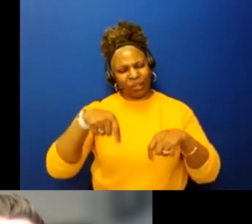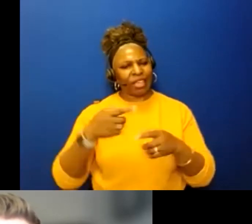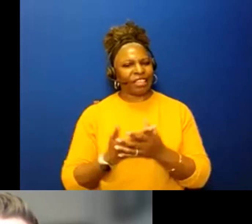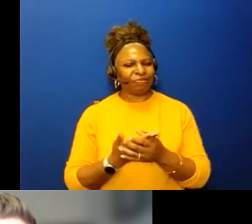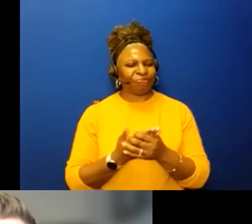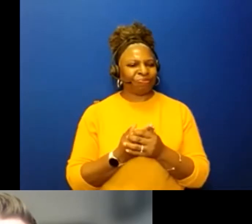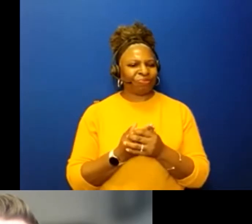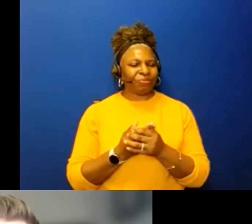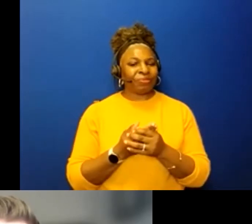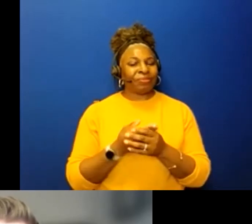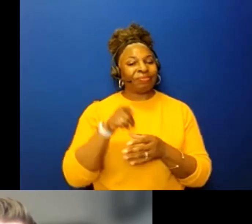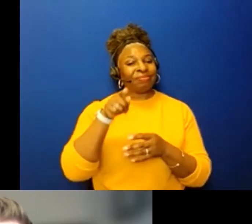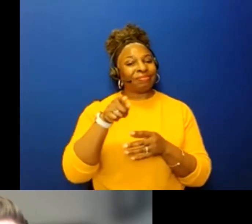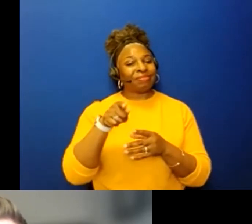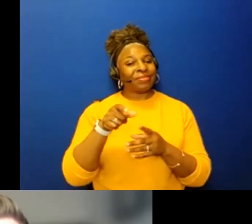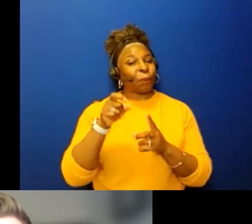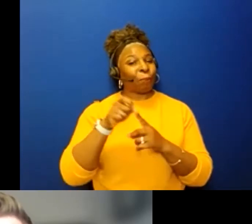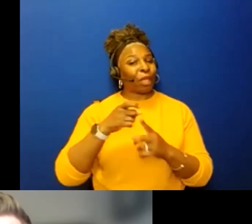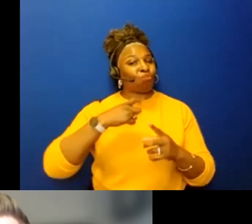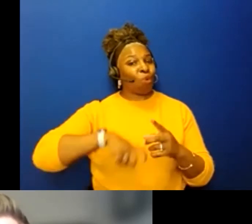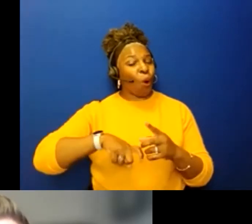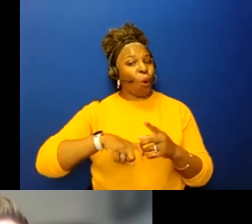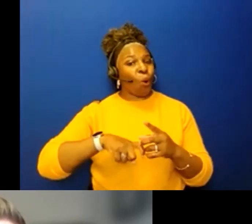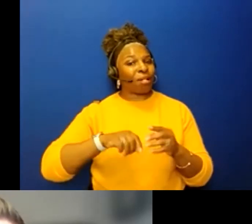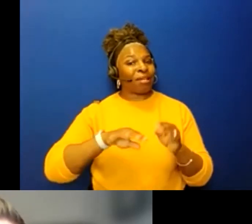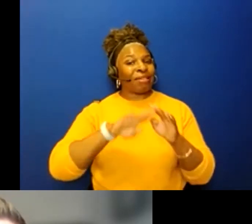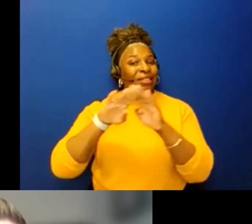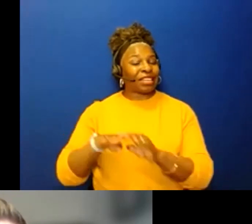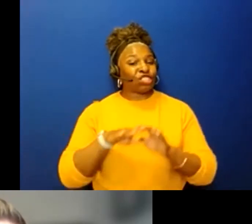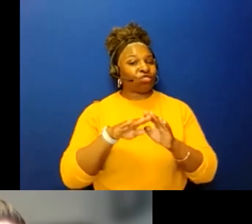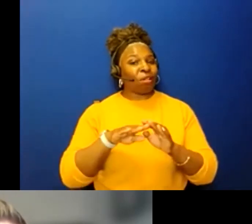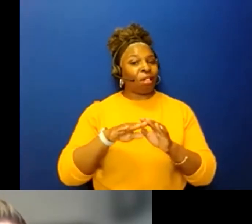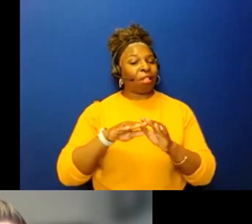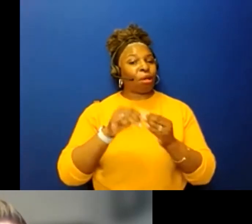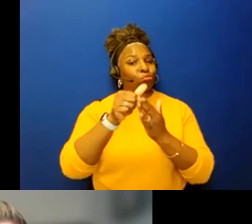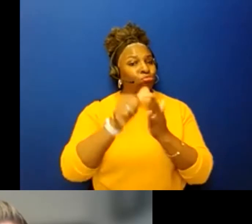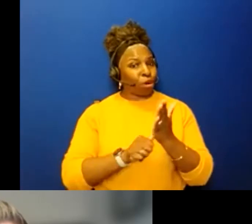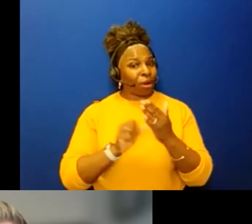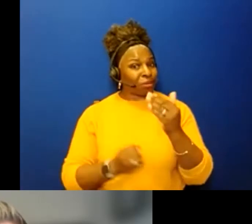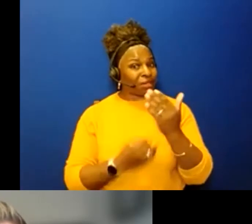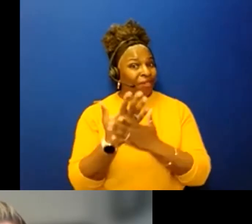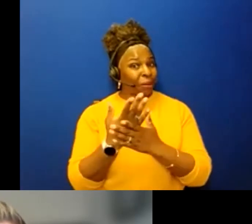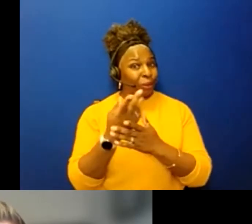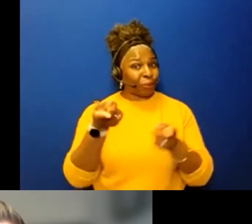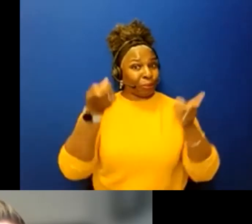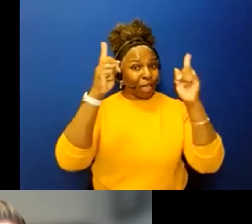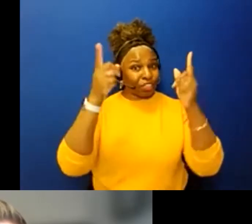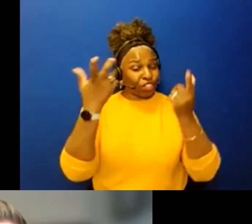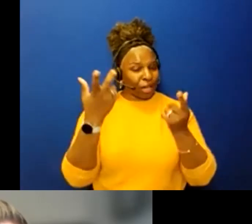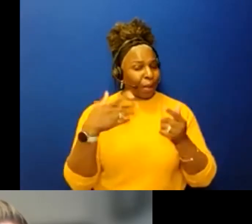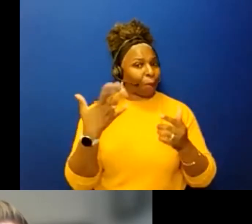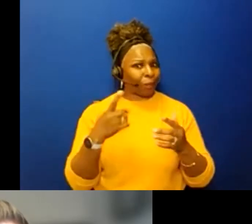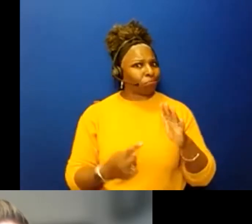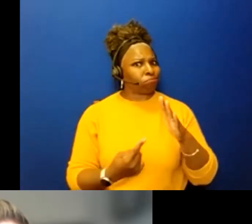our national program development manager, and you've been a force in pulling together all of